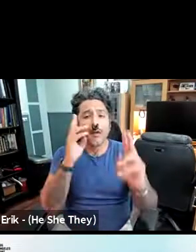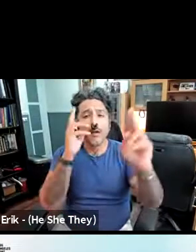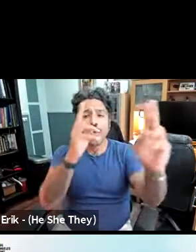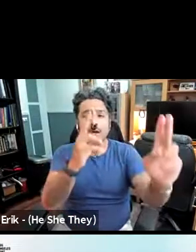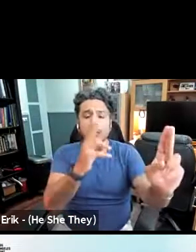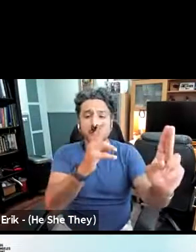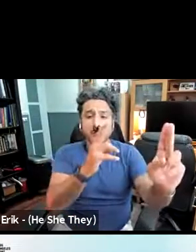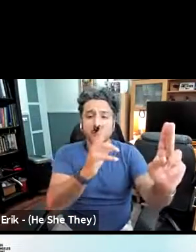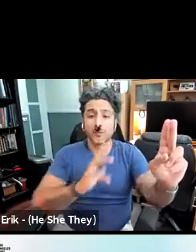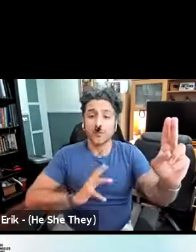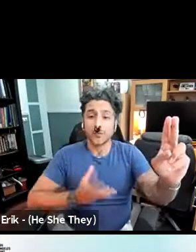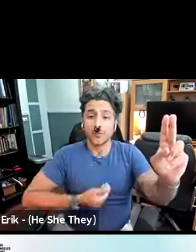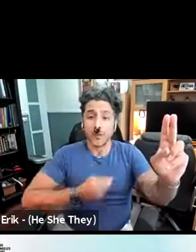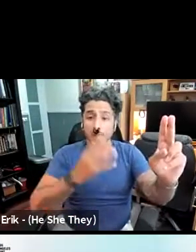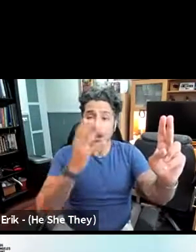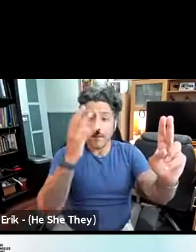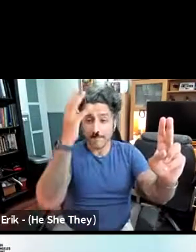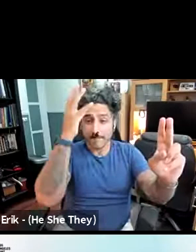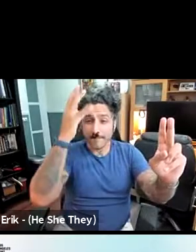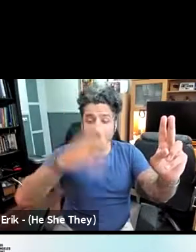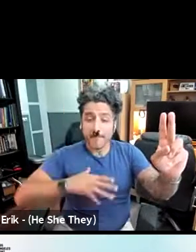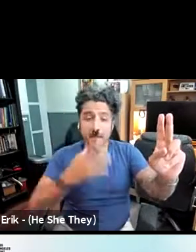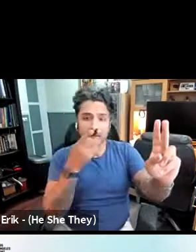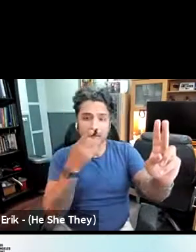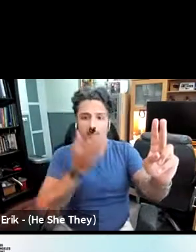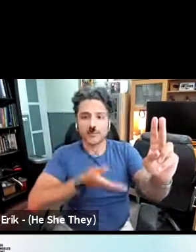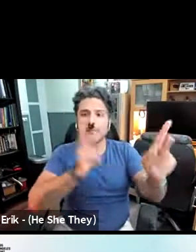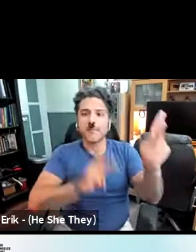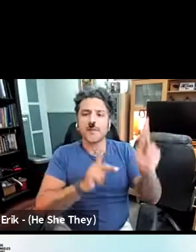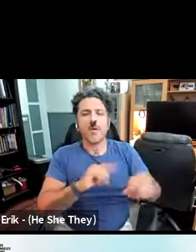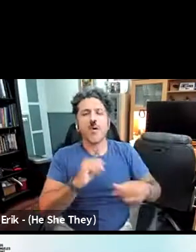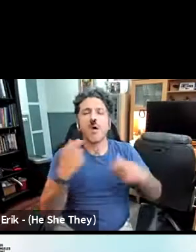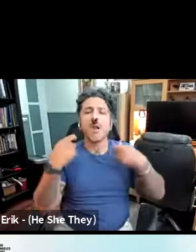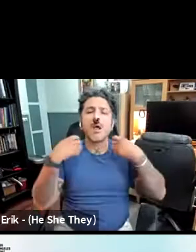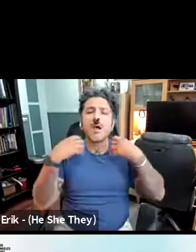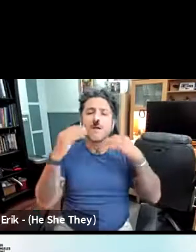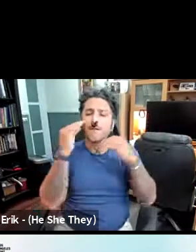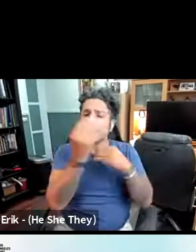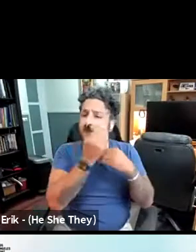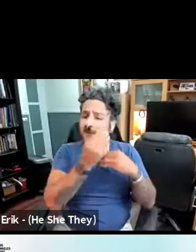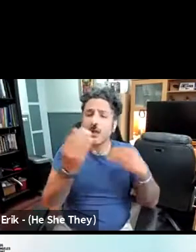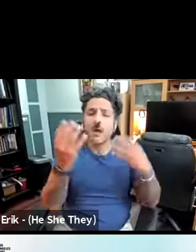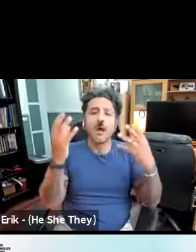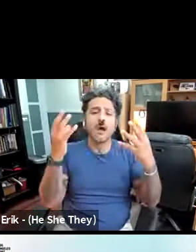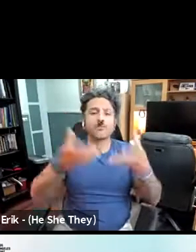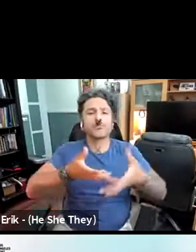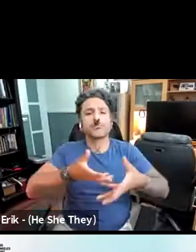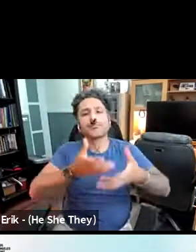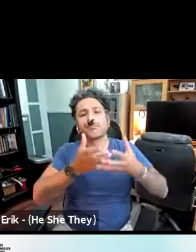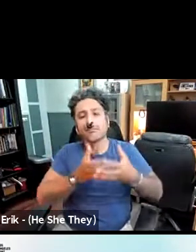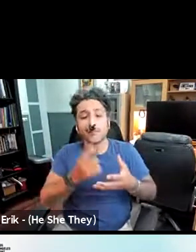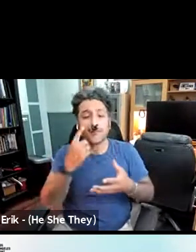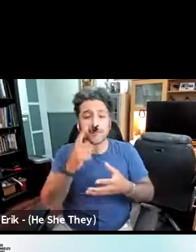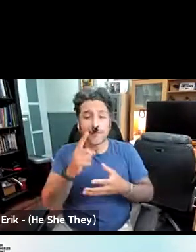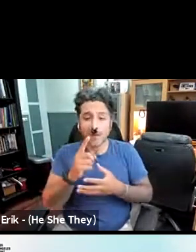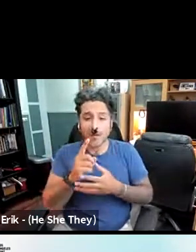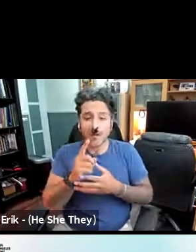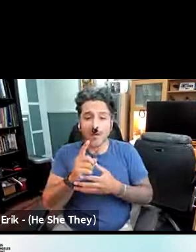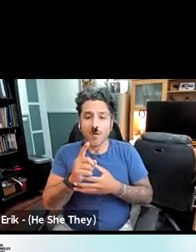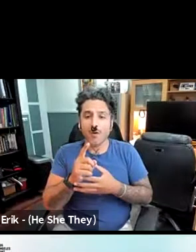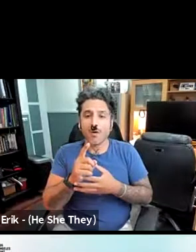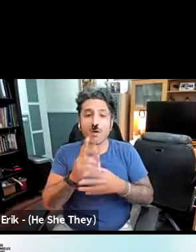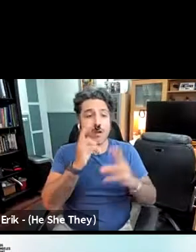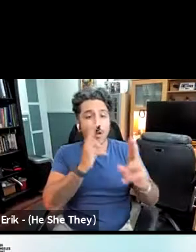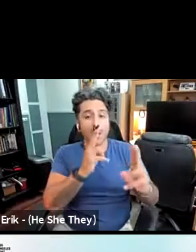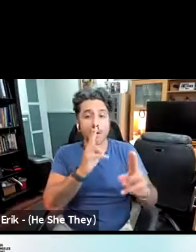people, and everyone got flowers. All our siblings got, you know, they got flowers for being honored for